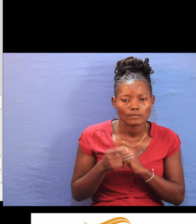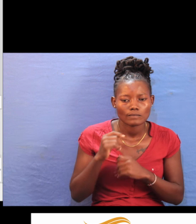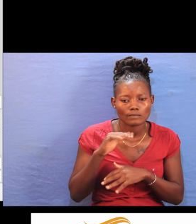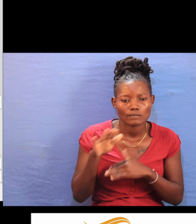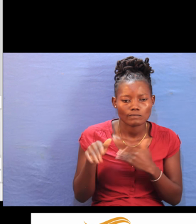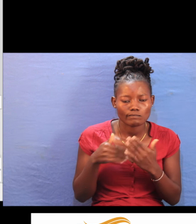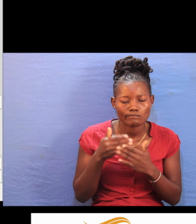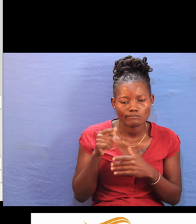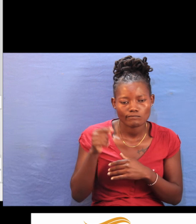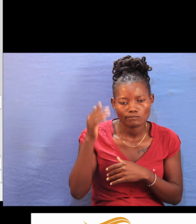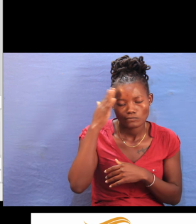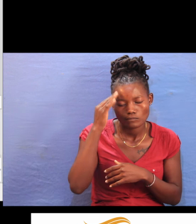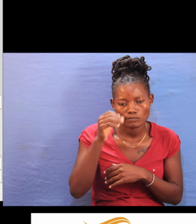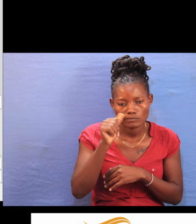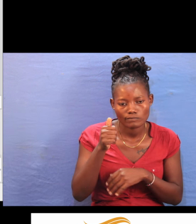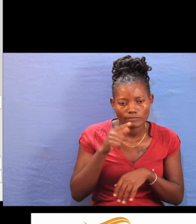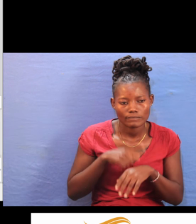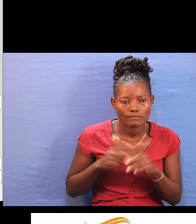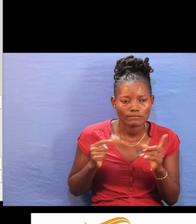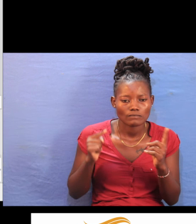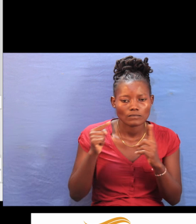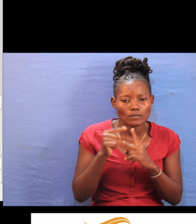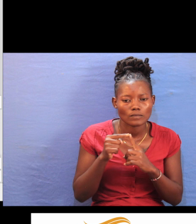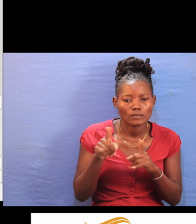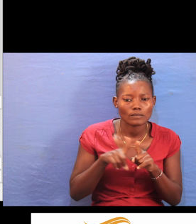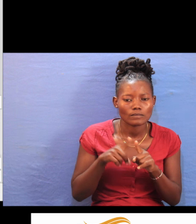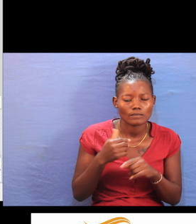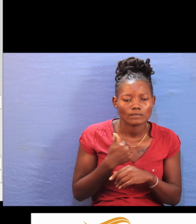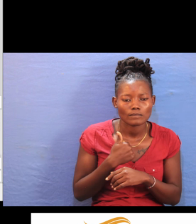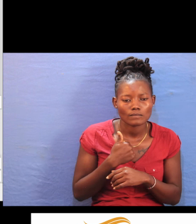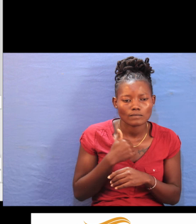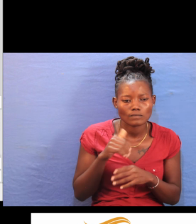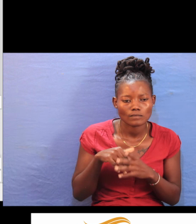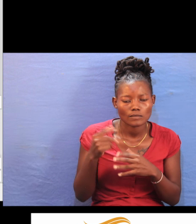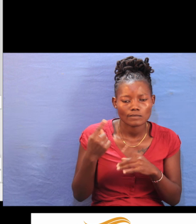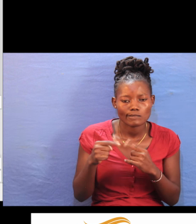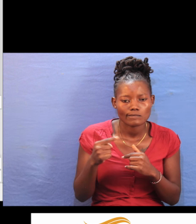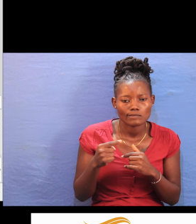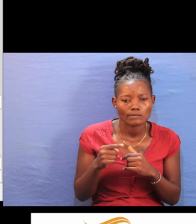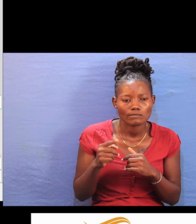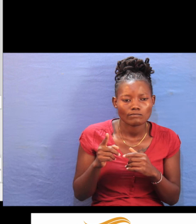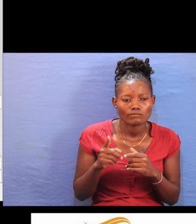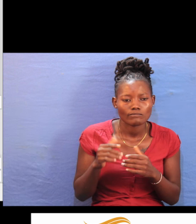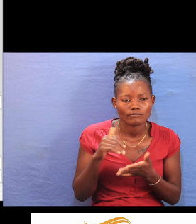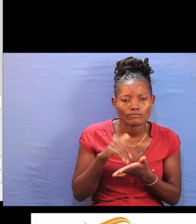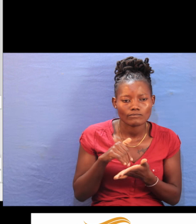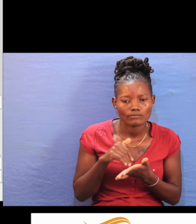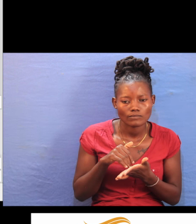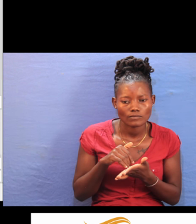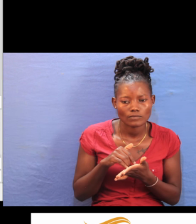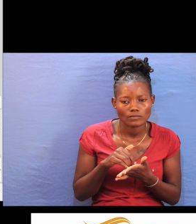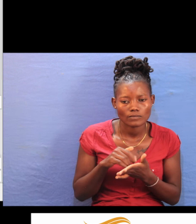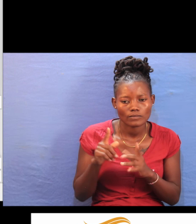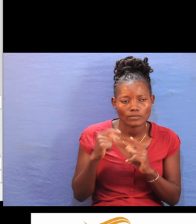Um, of course, we do want to keep our personal records in competition, like the number of lifts, the